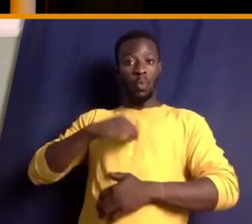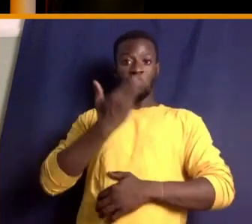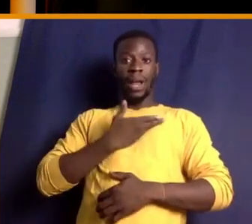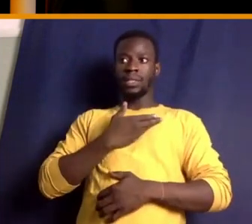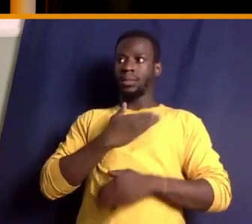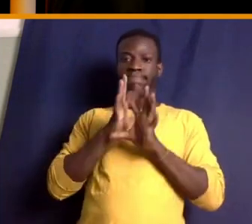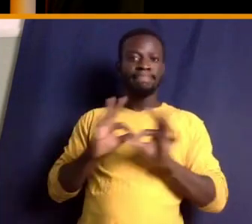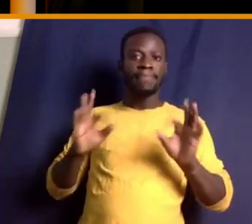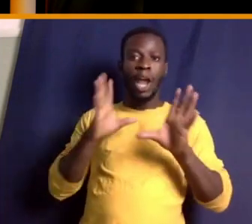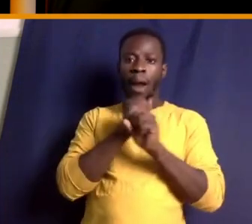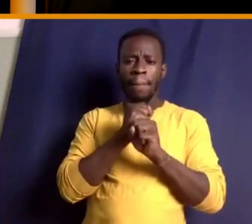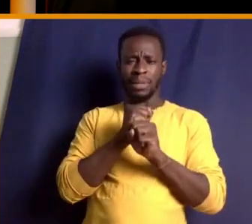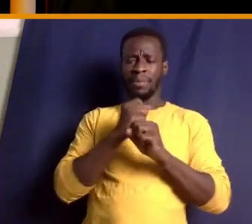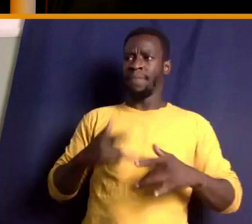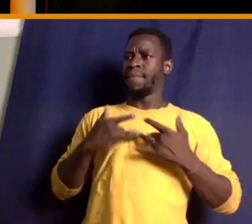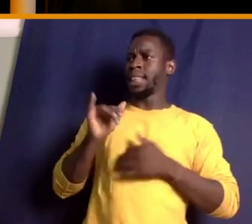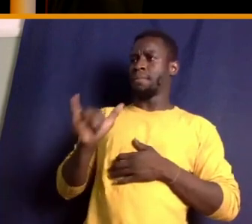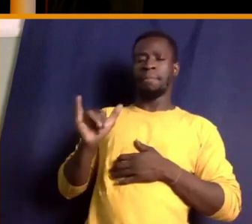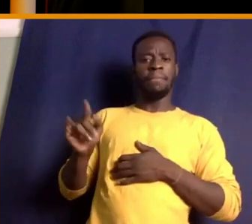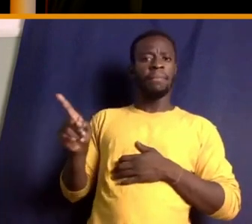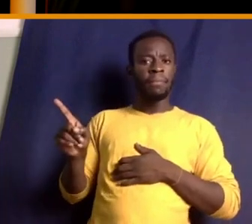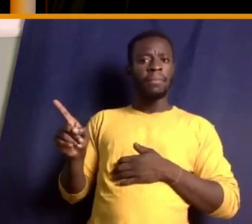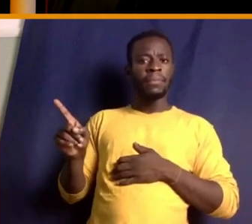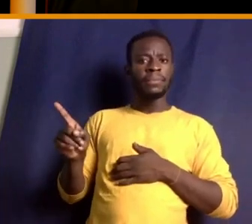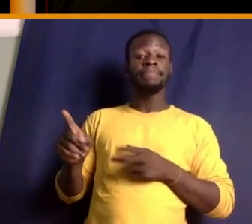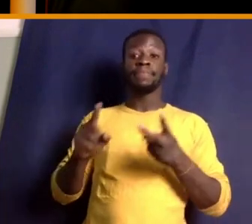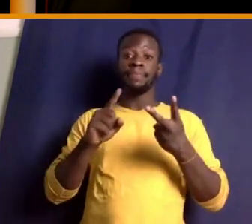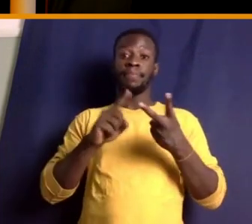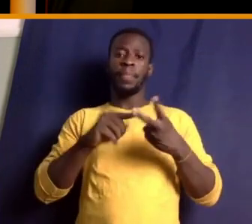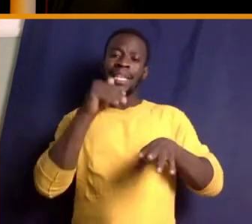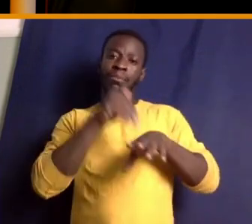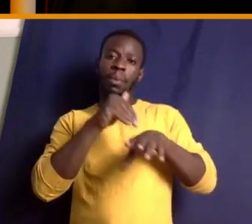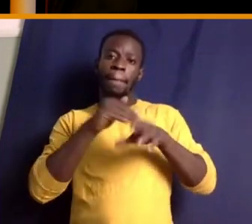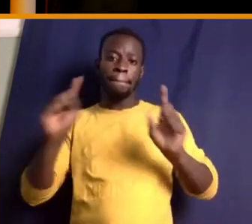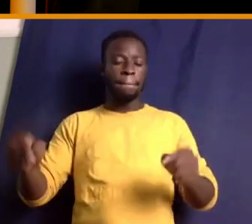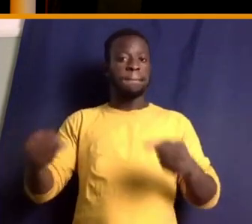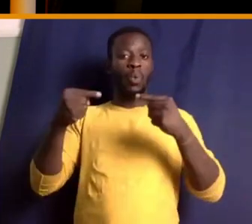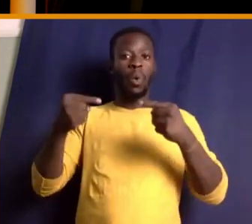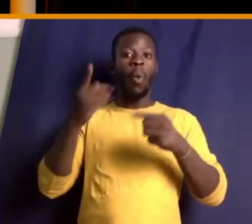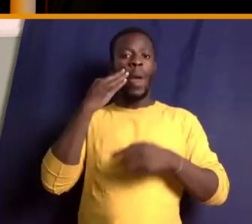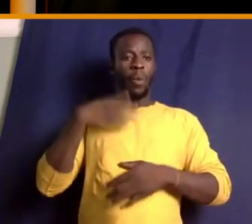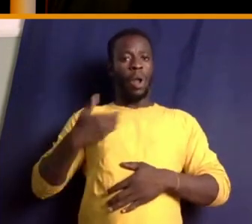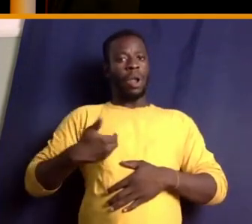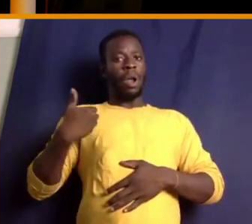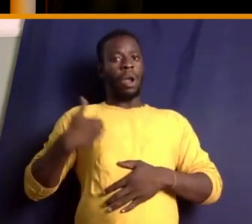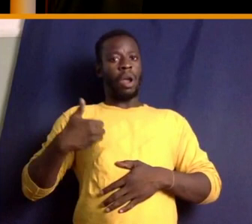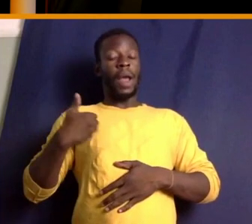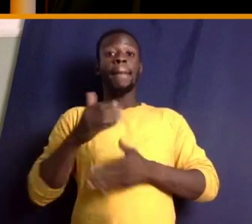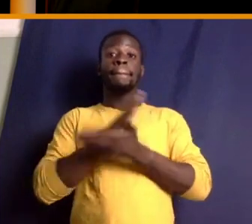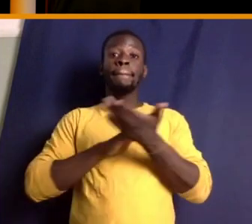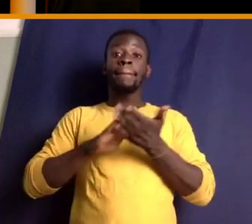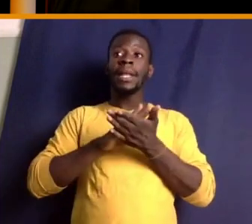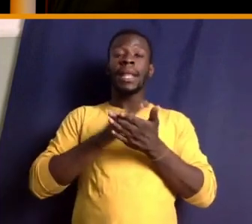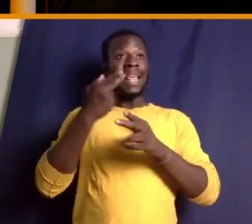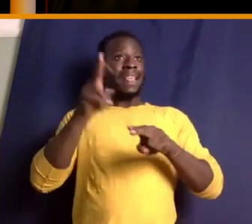Finally, I want to talk about investor-state dispute settlements. This enables private companies to sue national governments if their policies have a negative impact on their